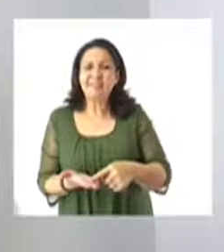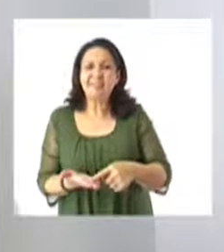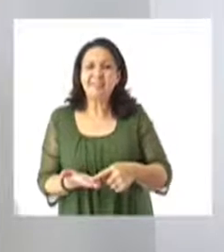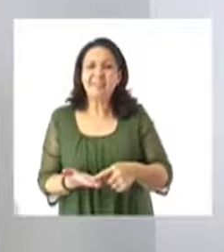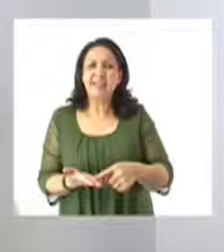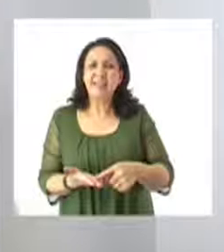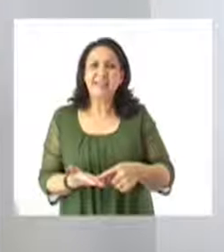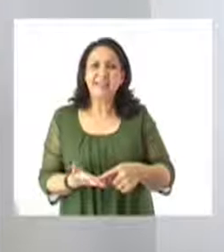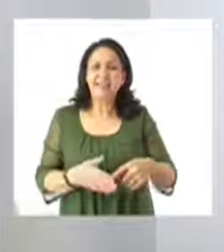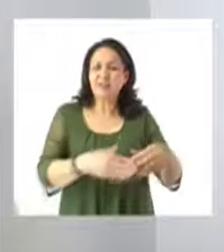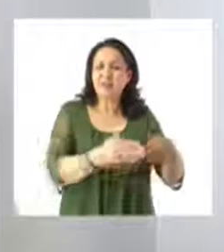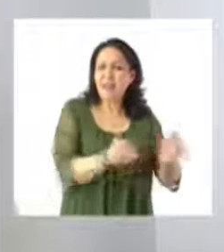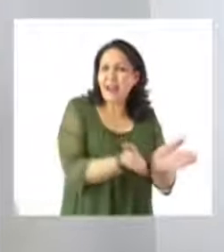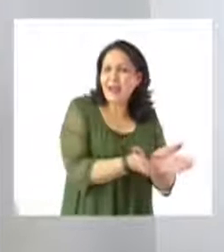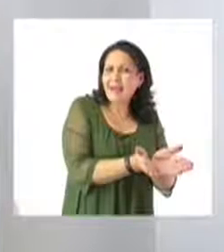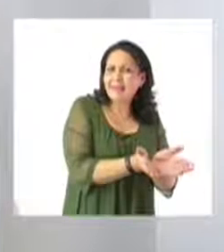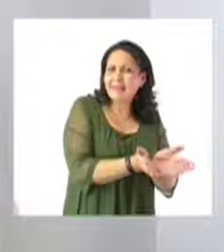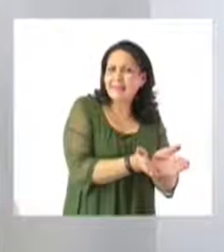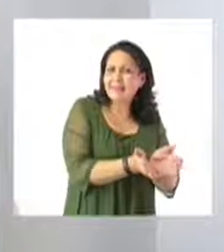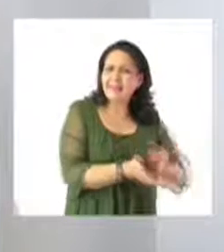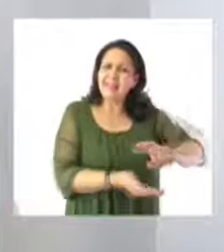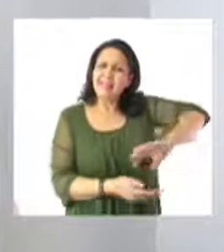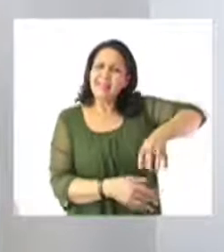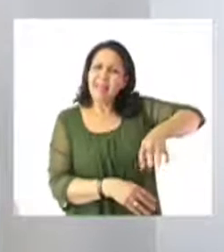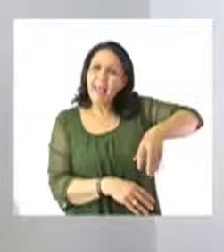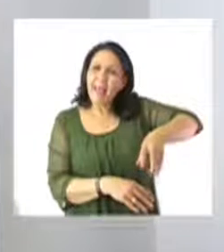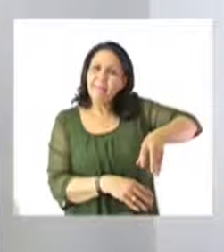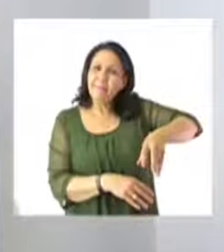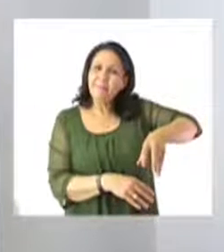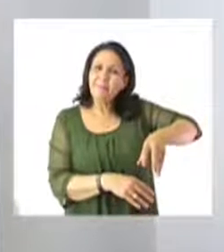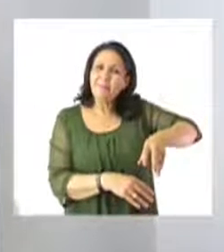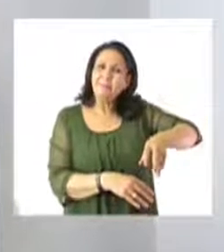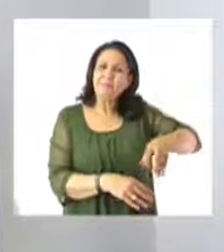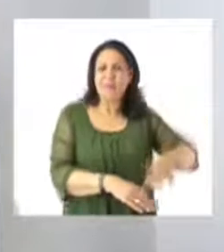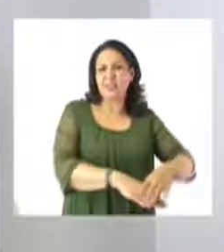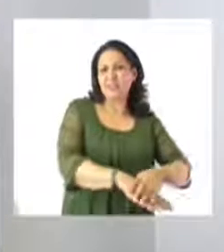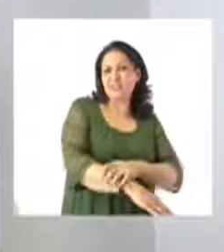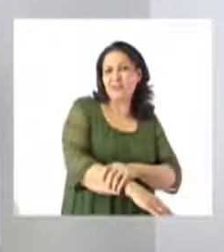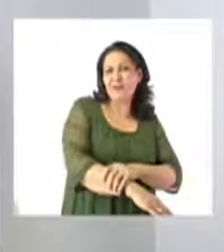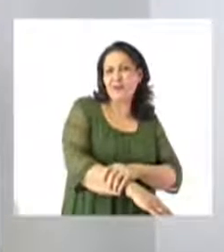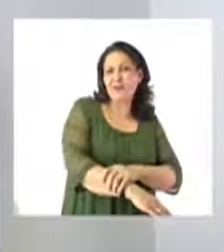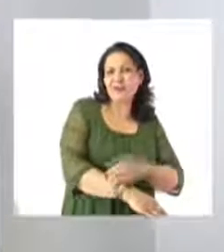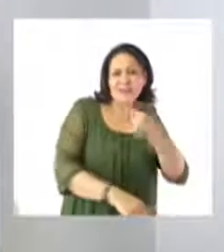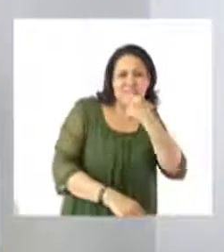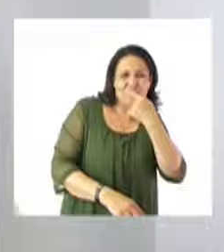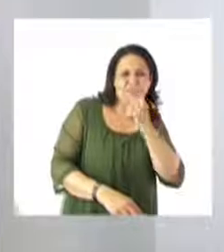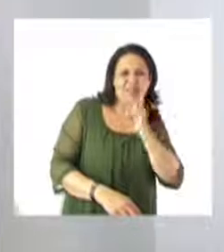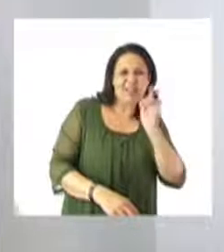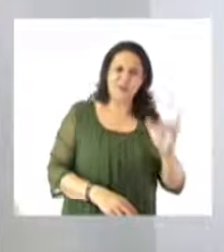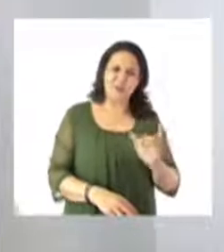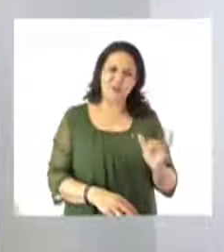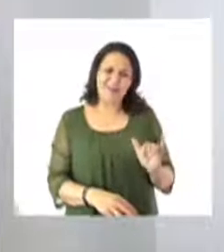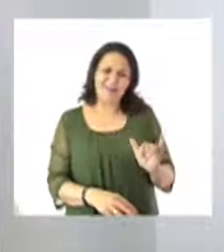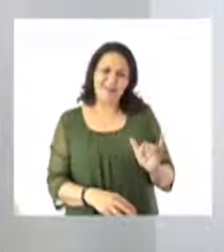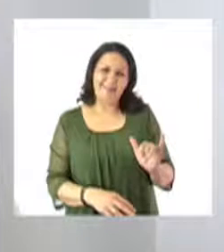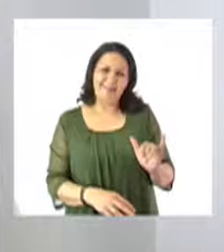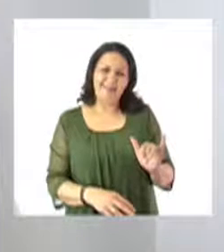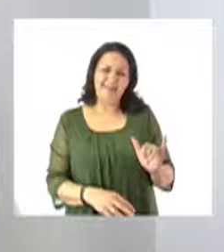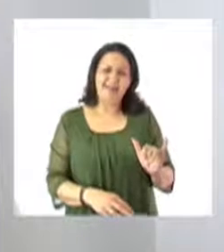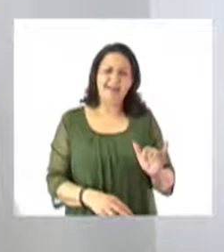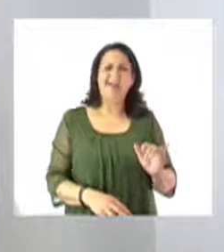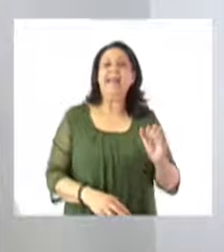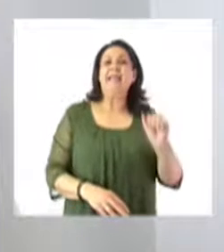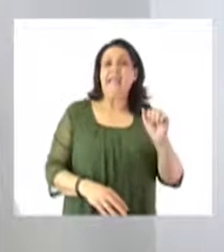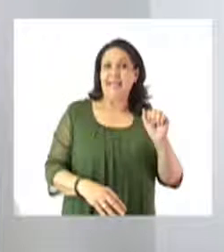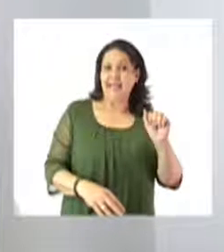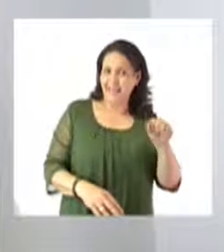the plate? Is it the tap? Is it the sock? Is it the toothbrush? Yes, the